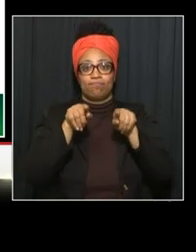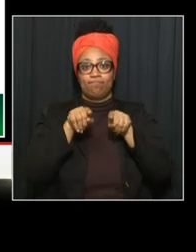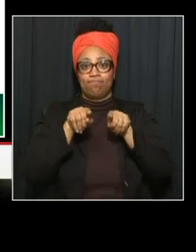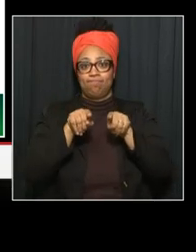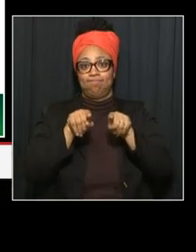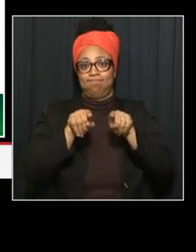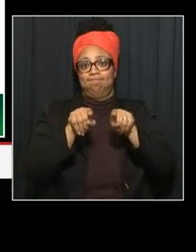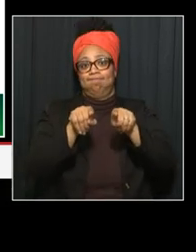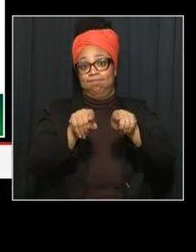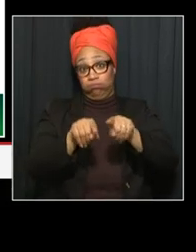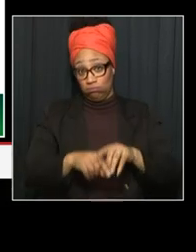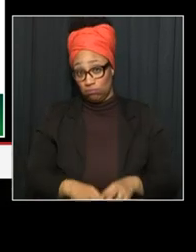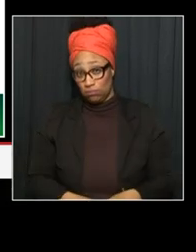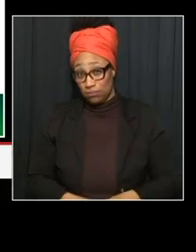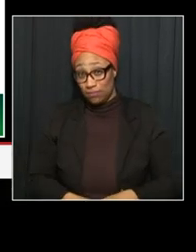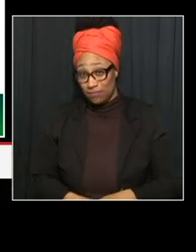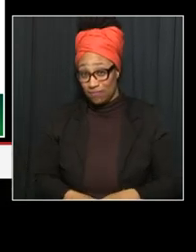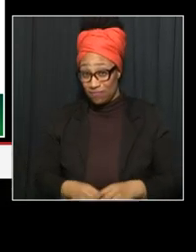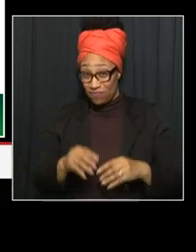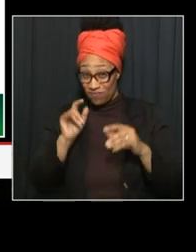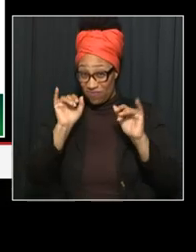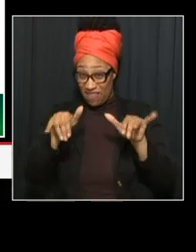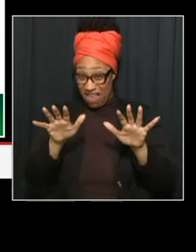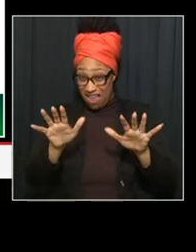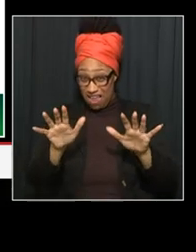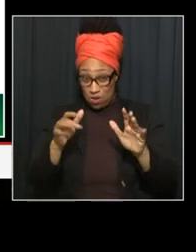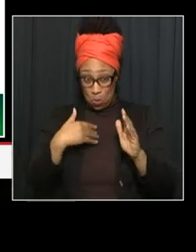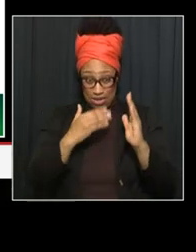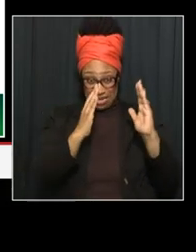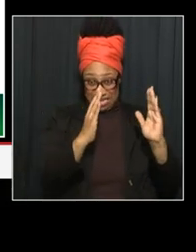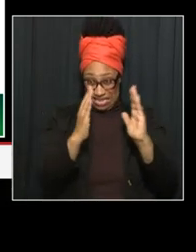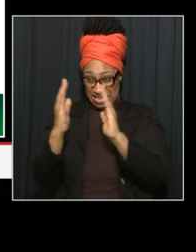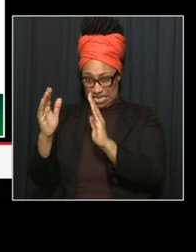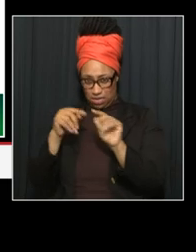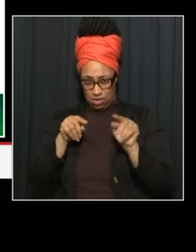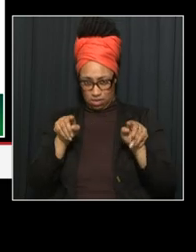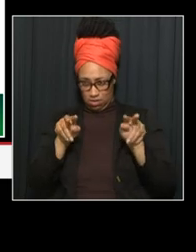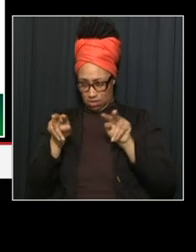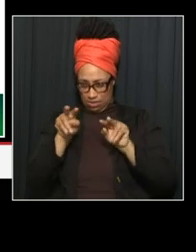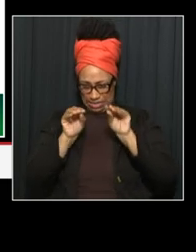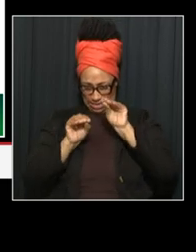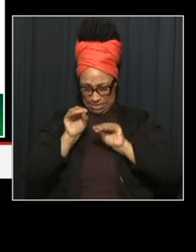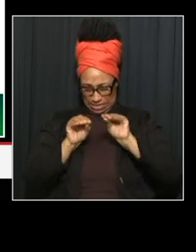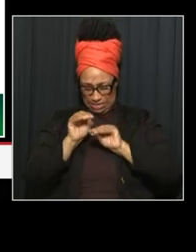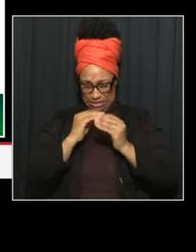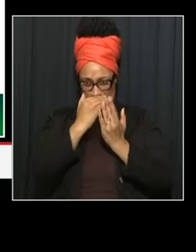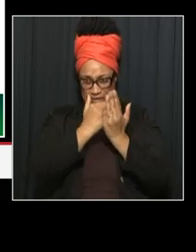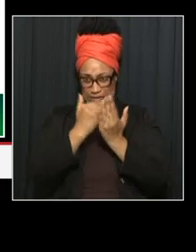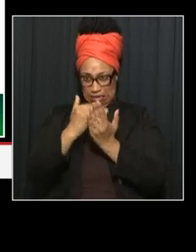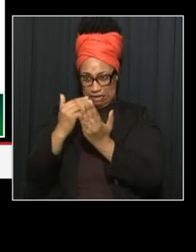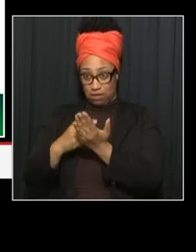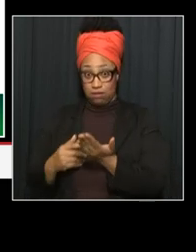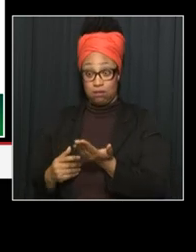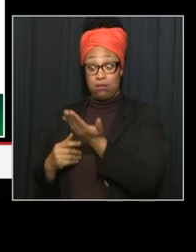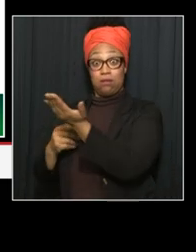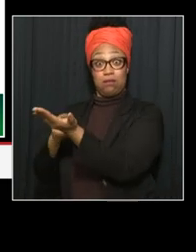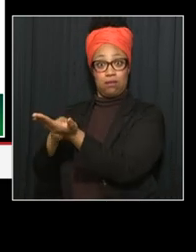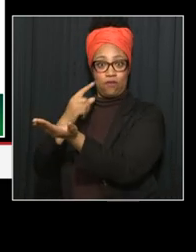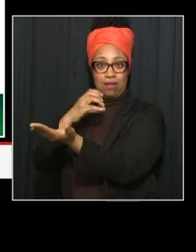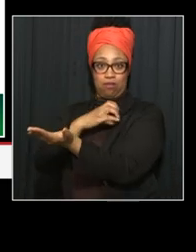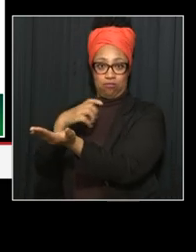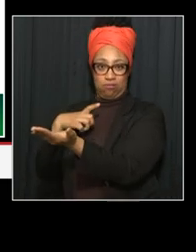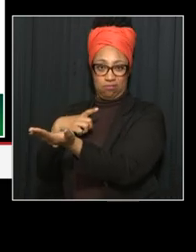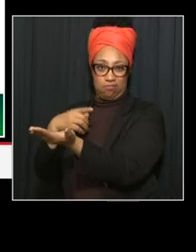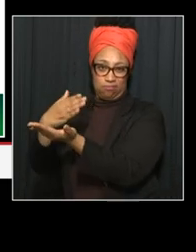around the first week of April. The council then gets the budget, and they have about 2.5 months. They